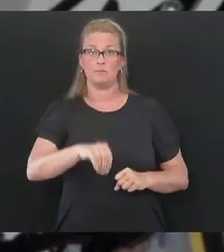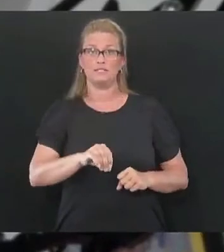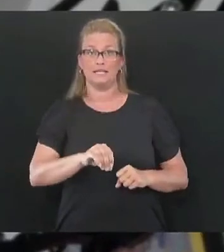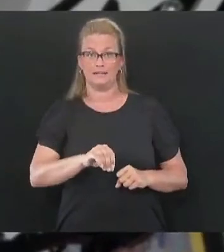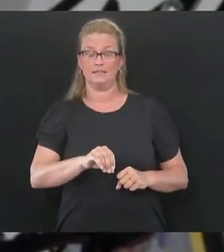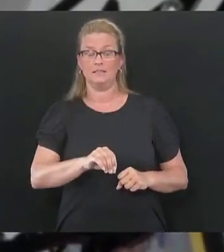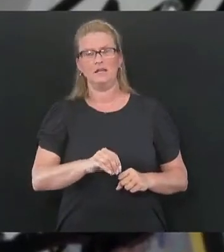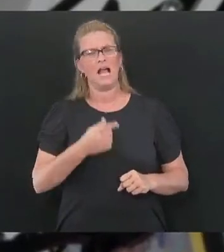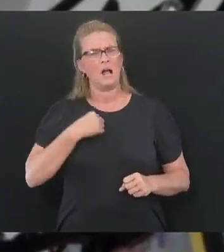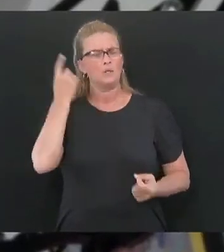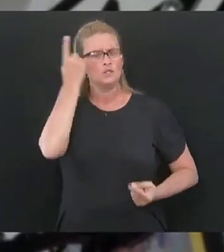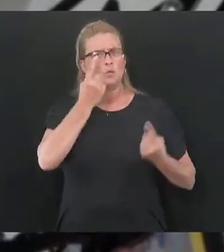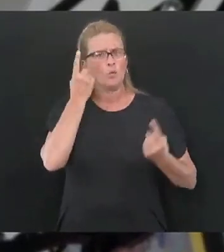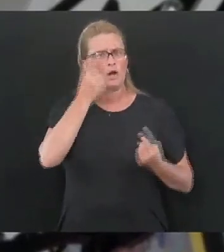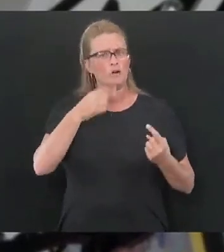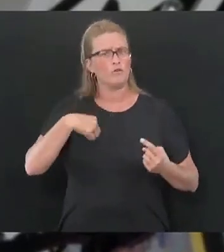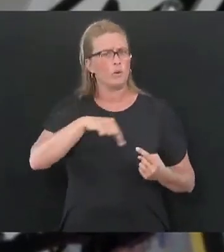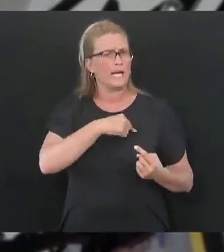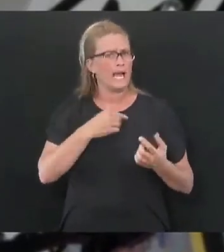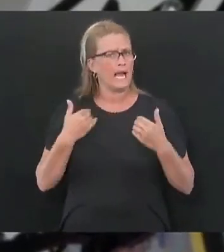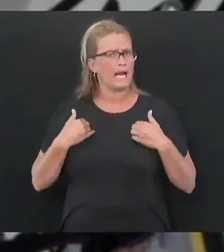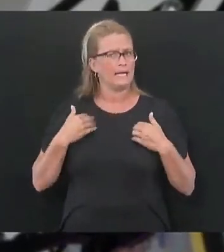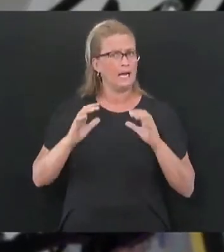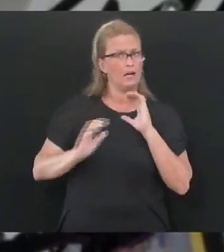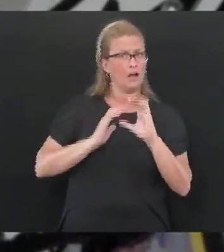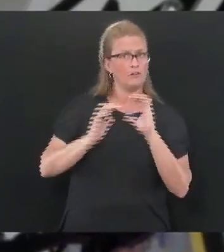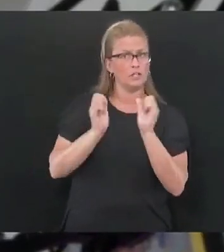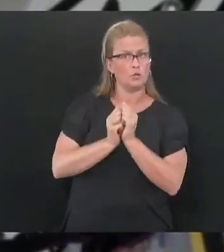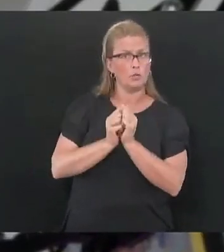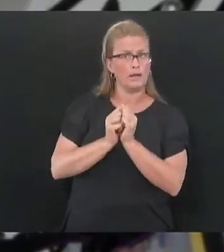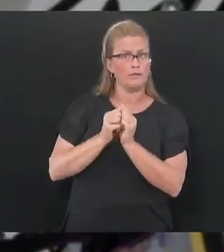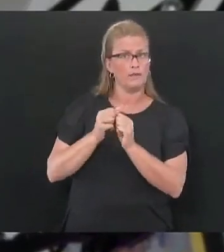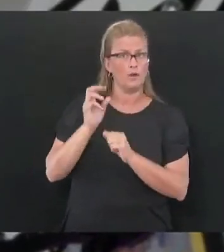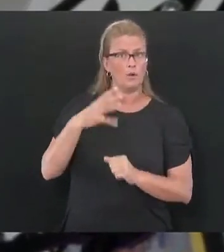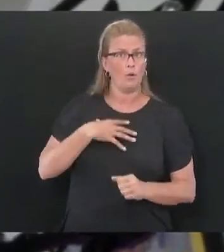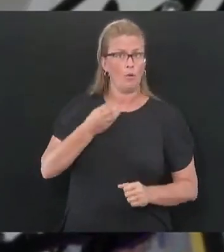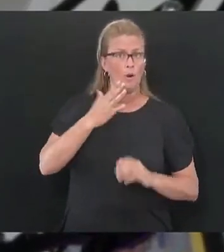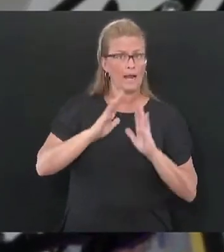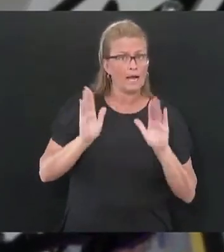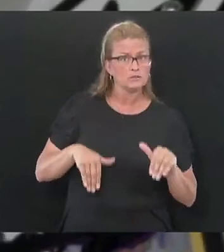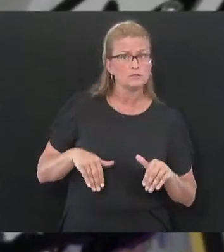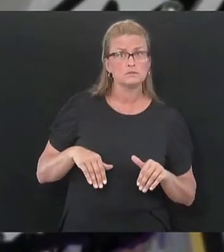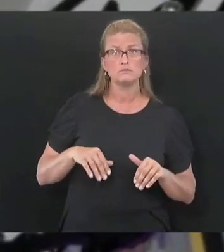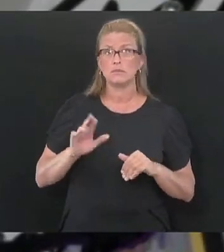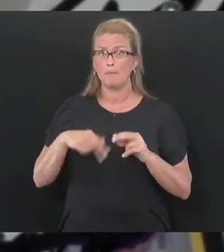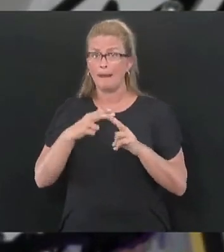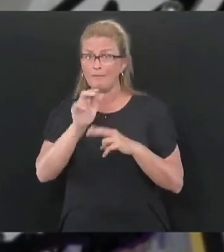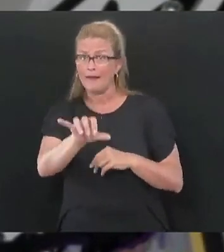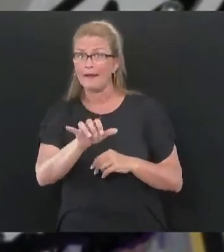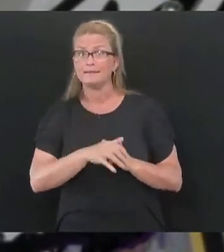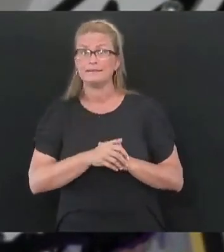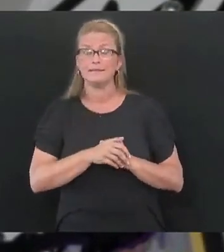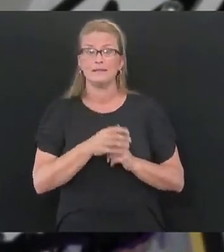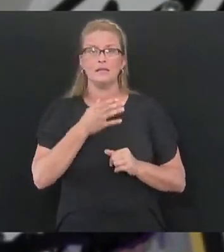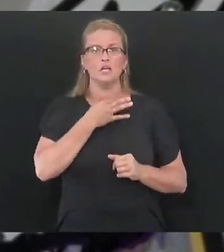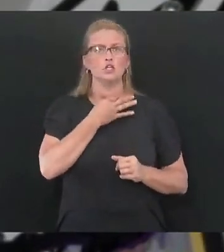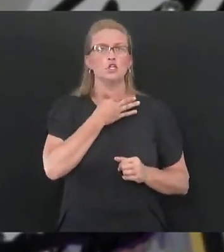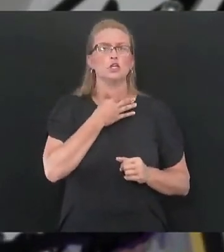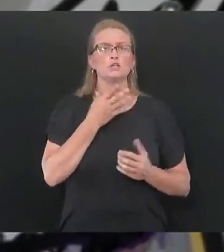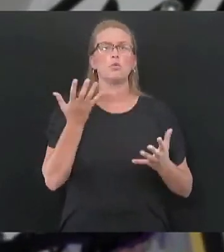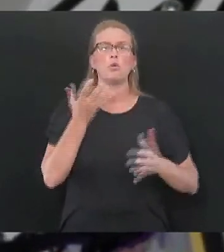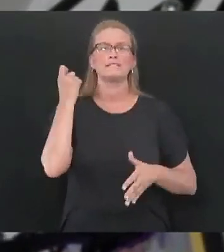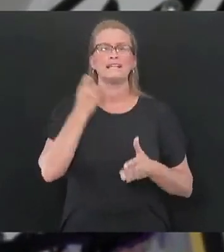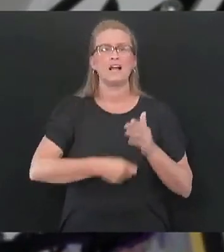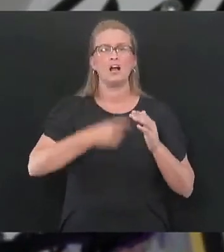tag. I was wondering if we've had any conversations with the White House in regards to this. I'm curious as to what the cost would be to the